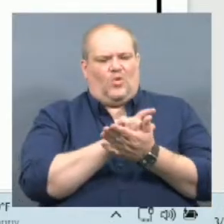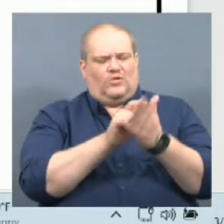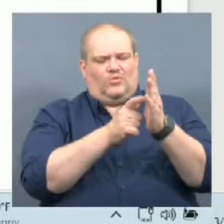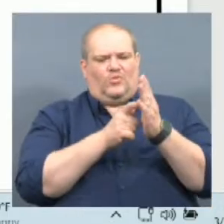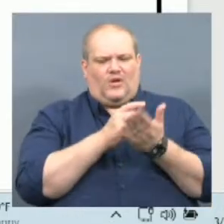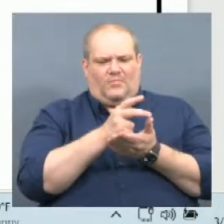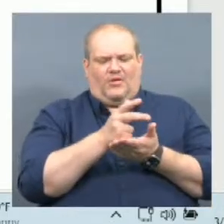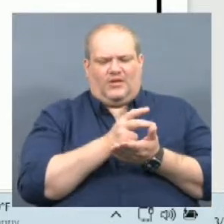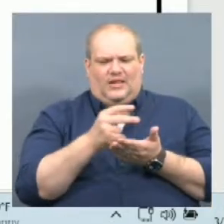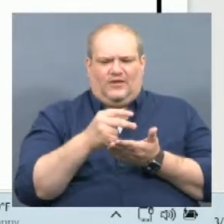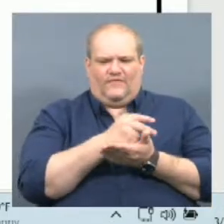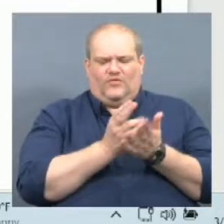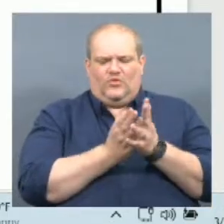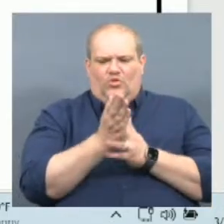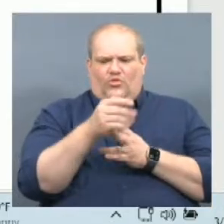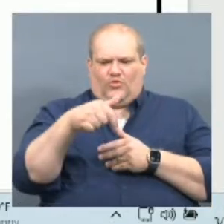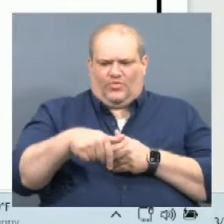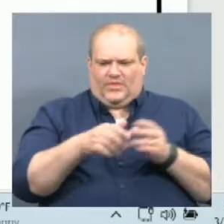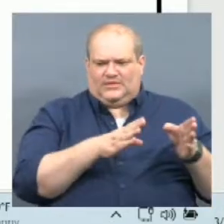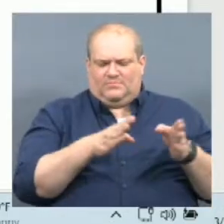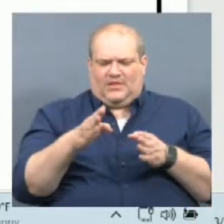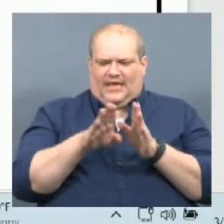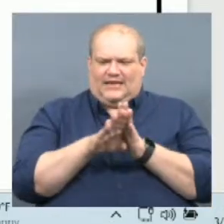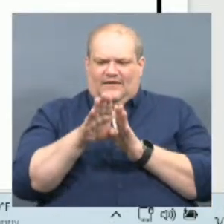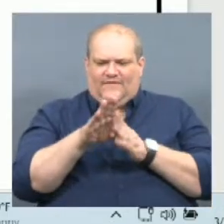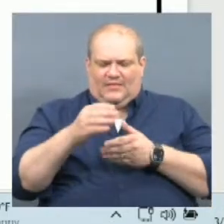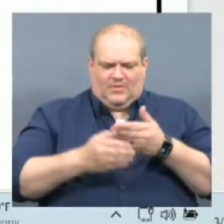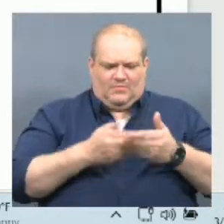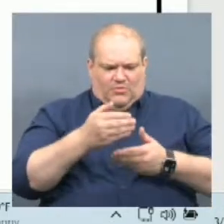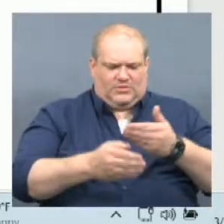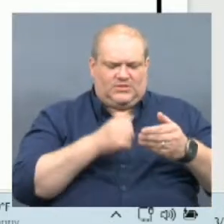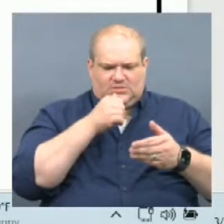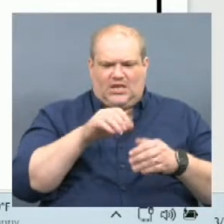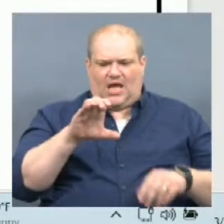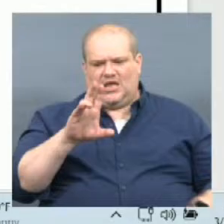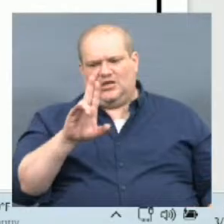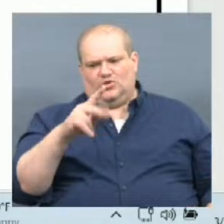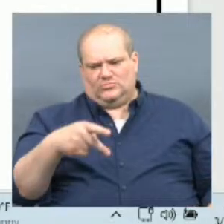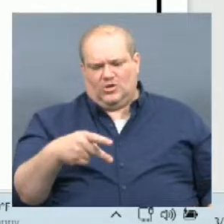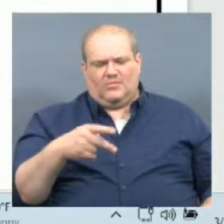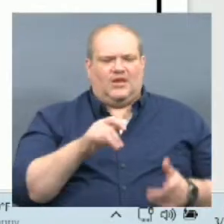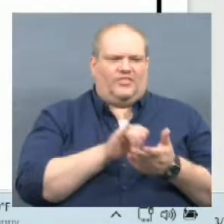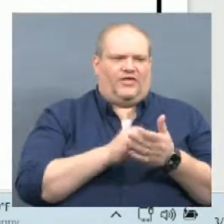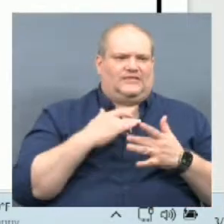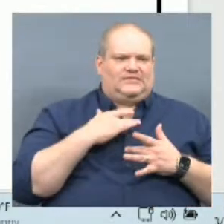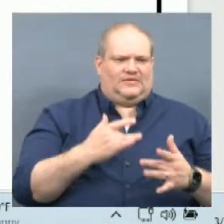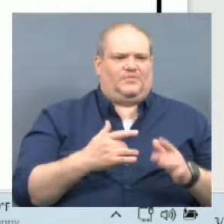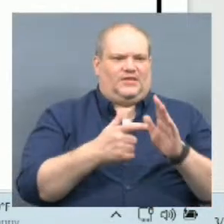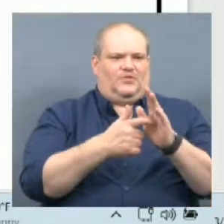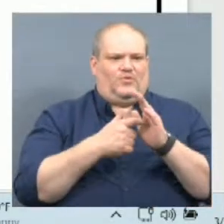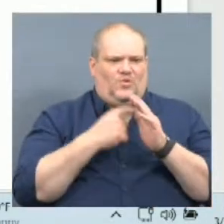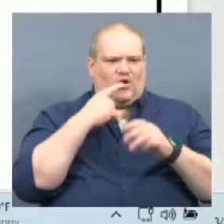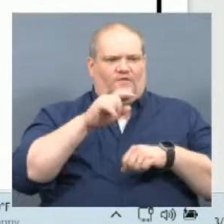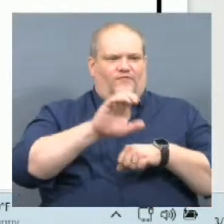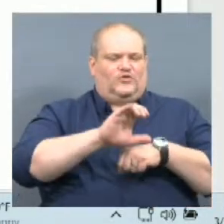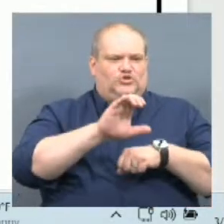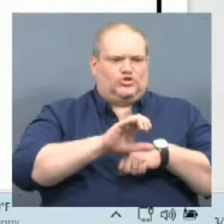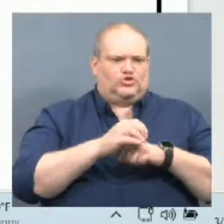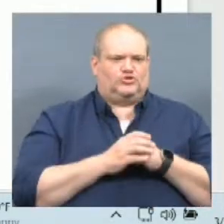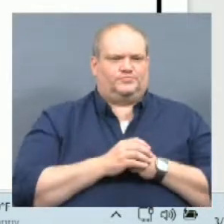that the parking lot be reviewed through this planned development process and not a conditional use permit, which would typically be required for a